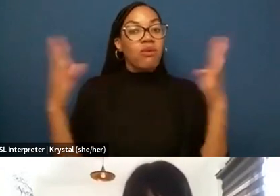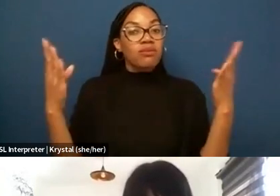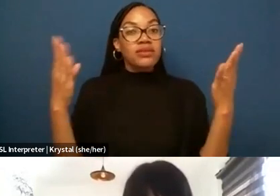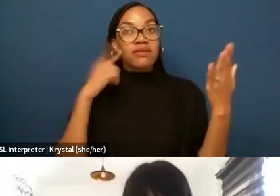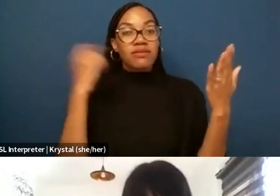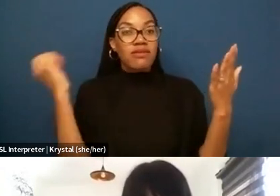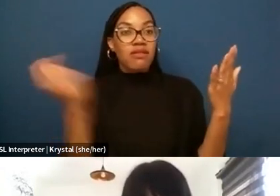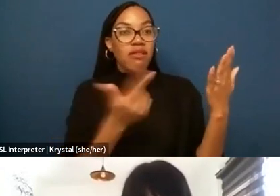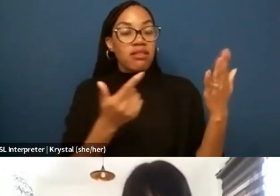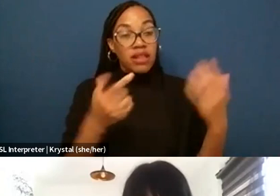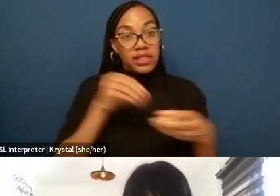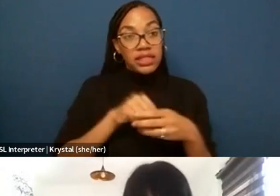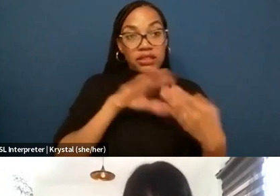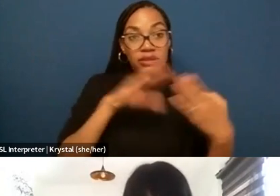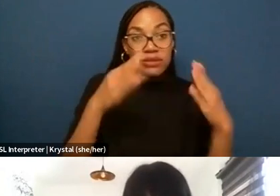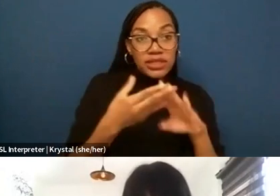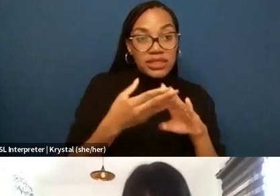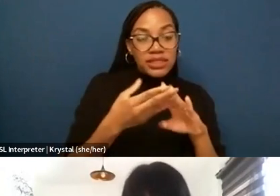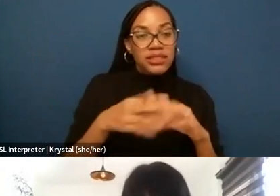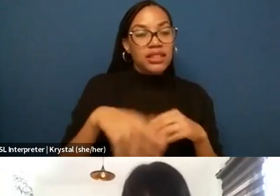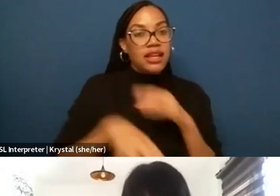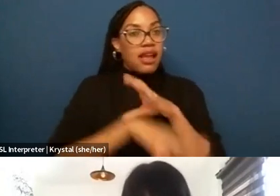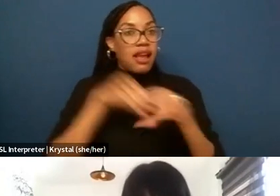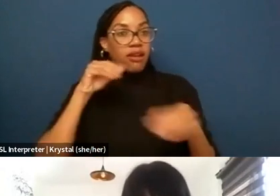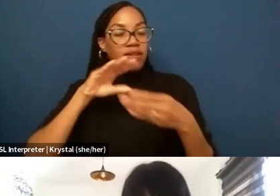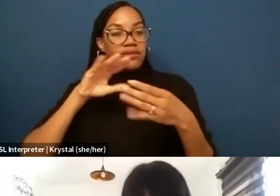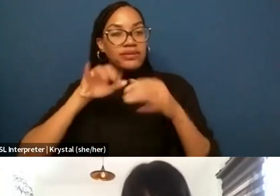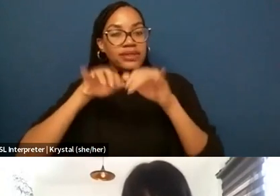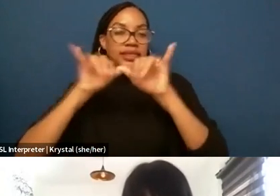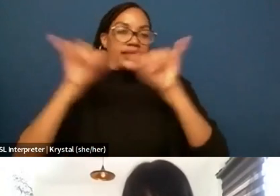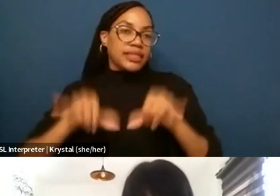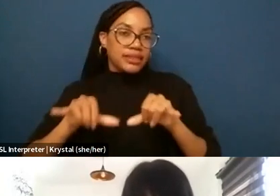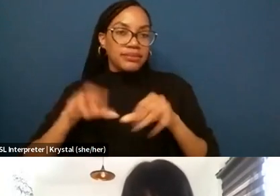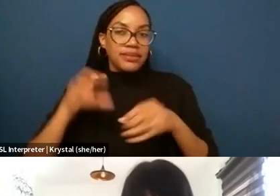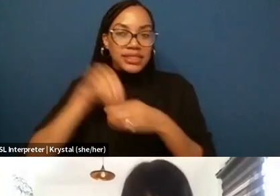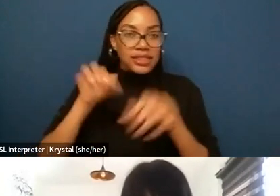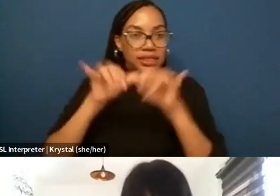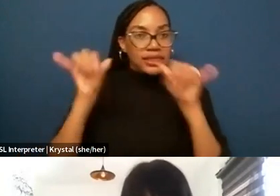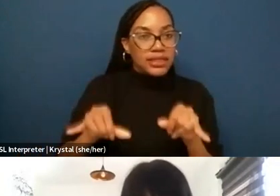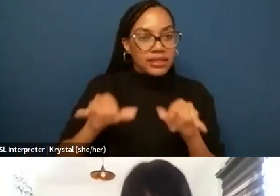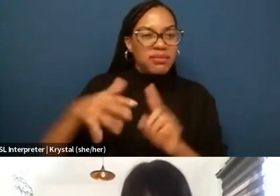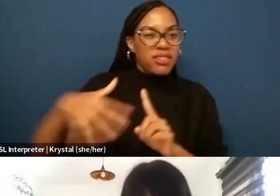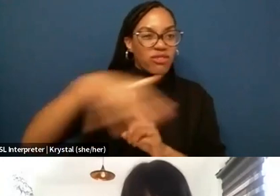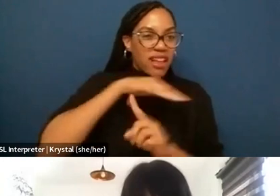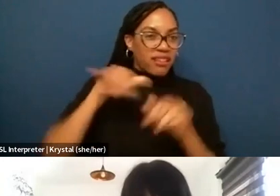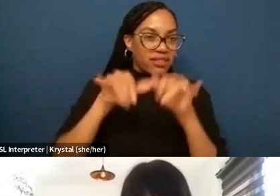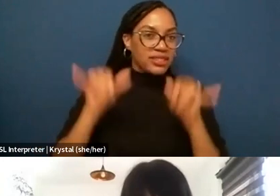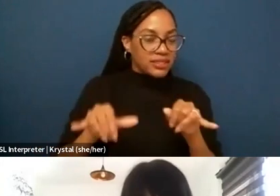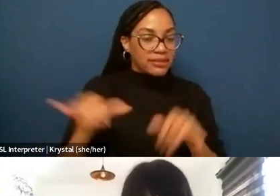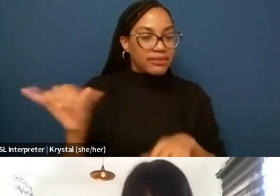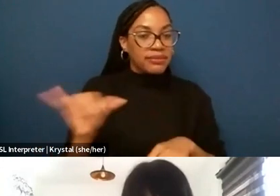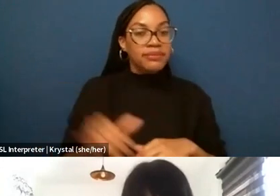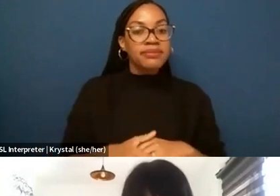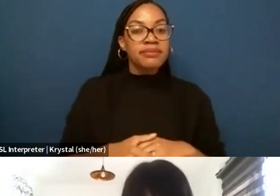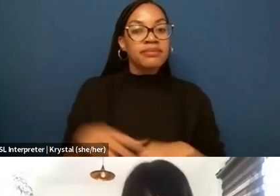and outside of and in between systems, and that speak to the strength of peers, of self-determination,